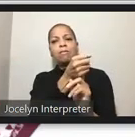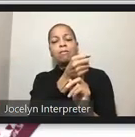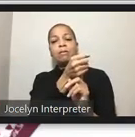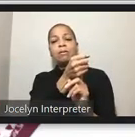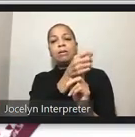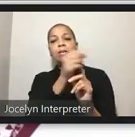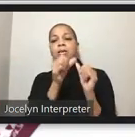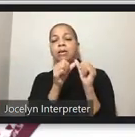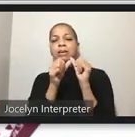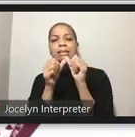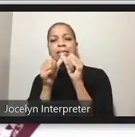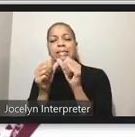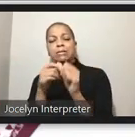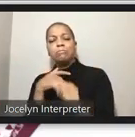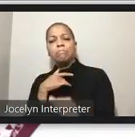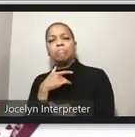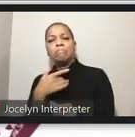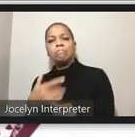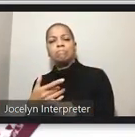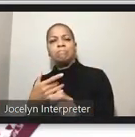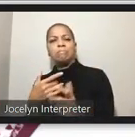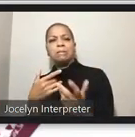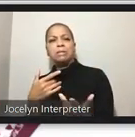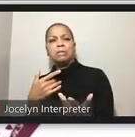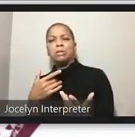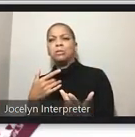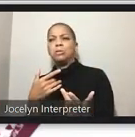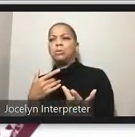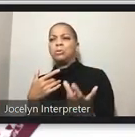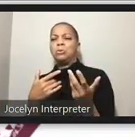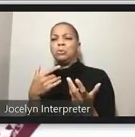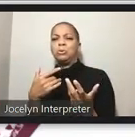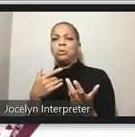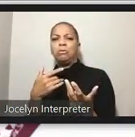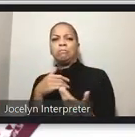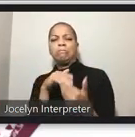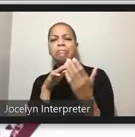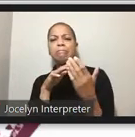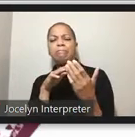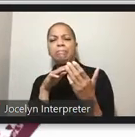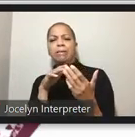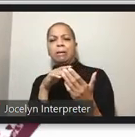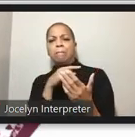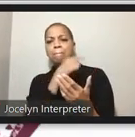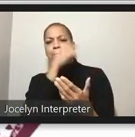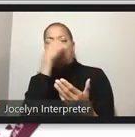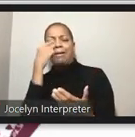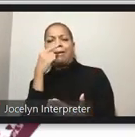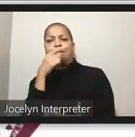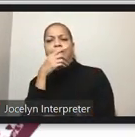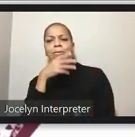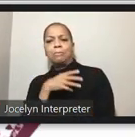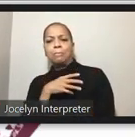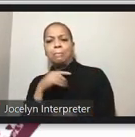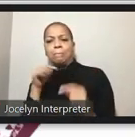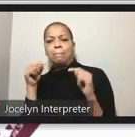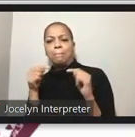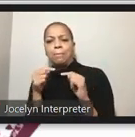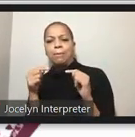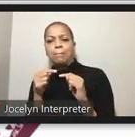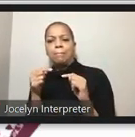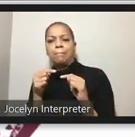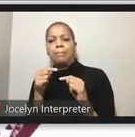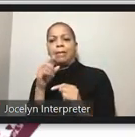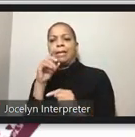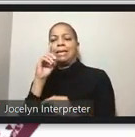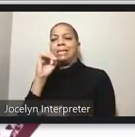meet Black pain, especially Black female pain, with the digital blackface is all too common. Digital